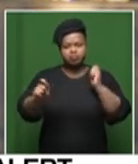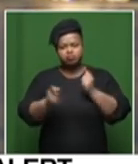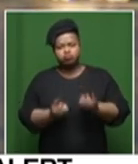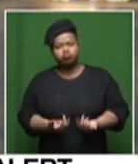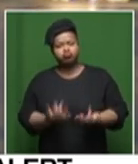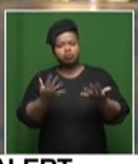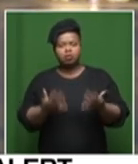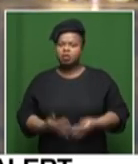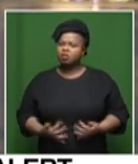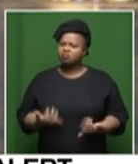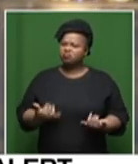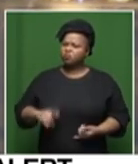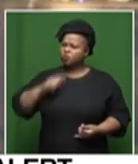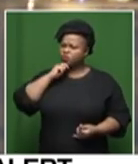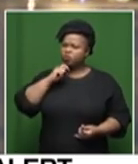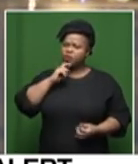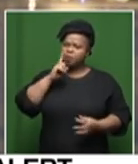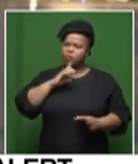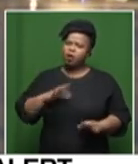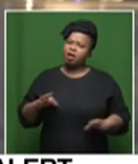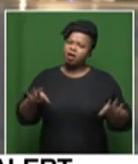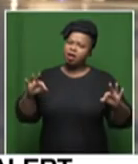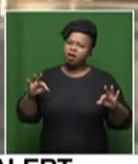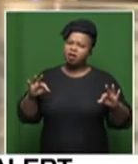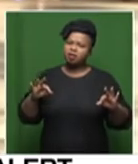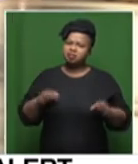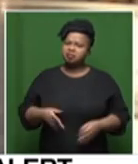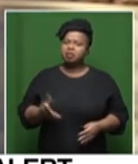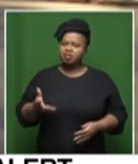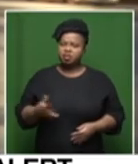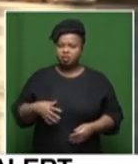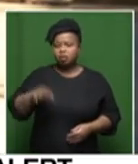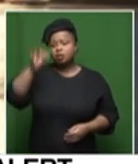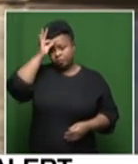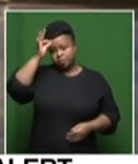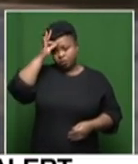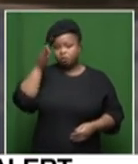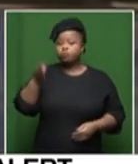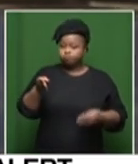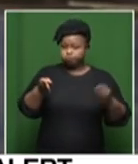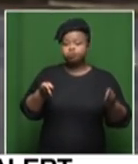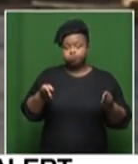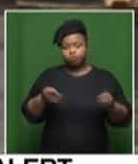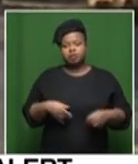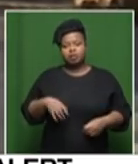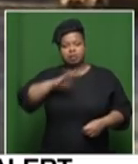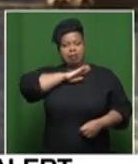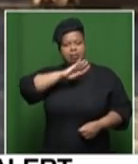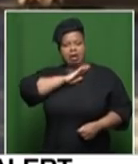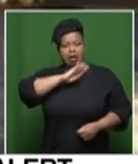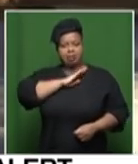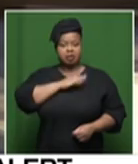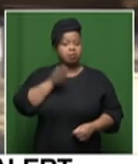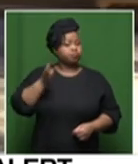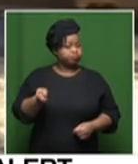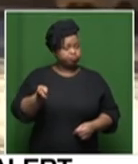roads. This morning, Leanne, fairly quiet outside the Toll Plaza, I must say. Police visibility as well as SANDF have been very